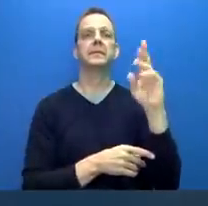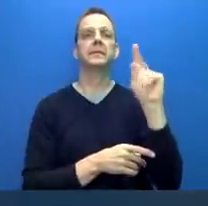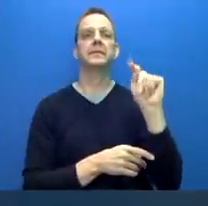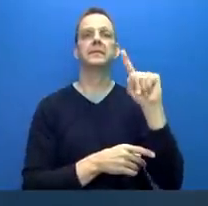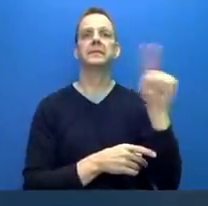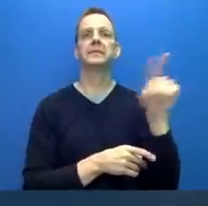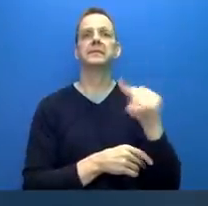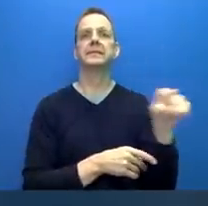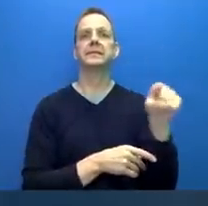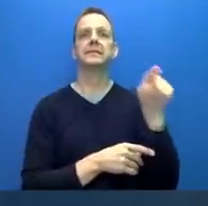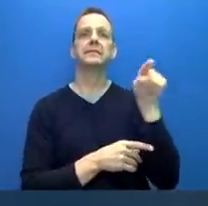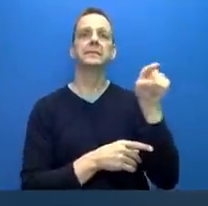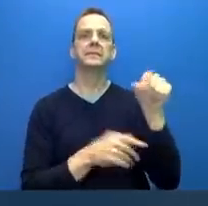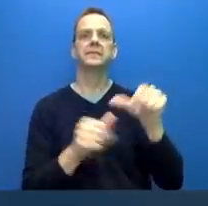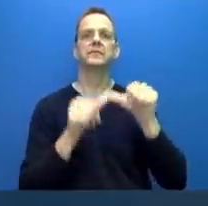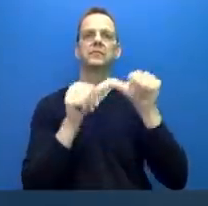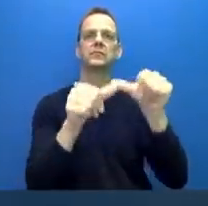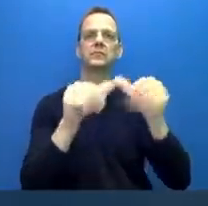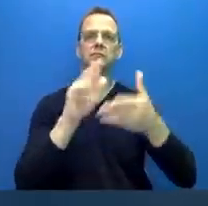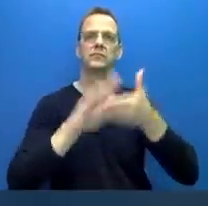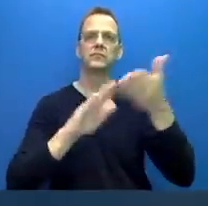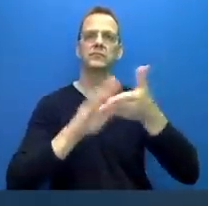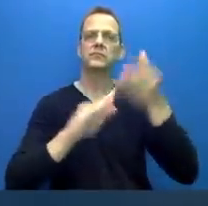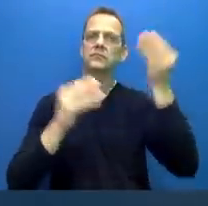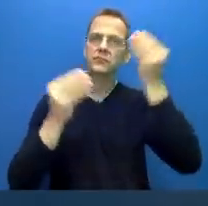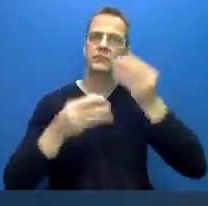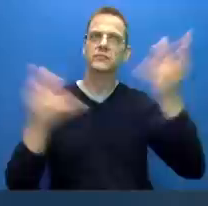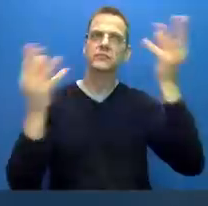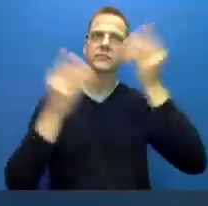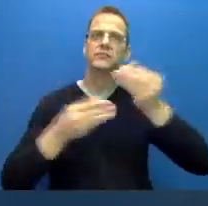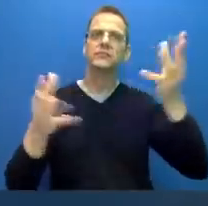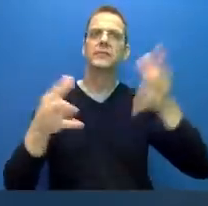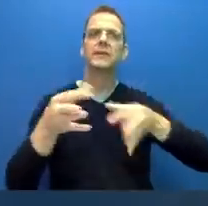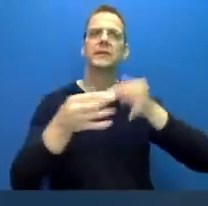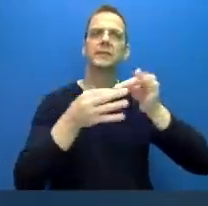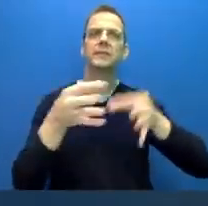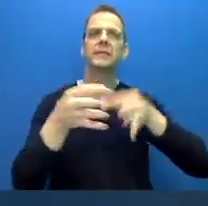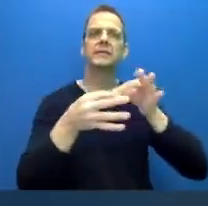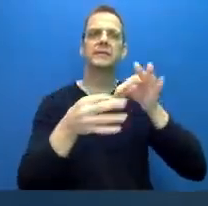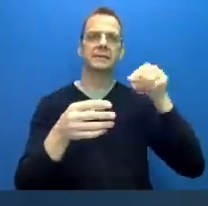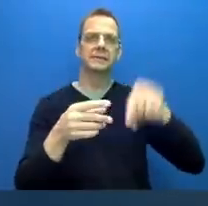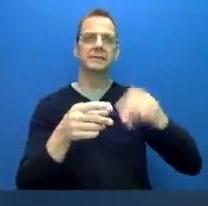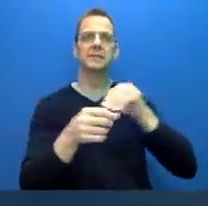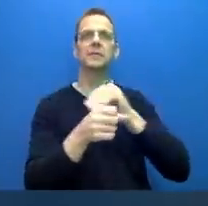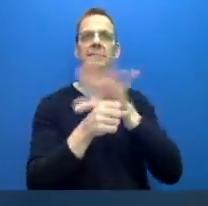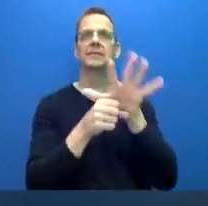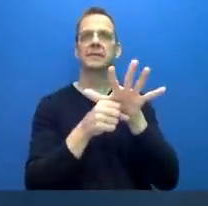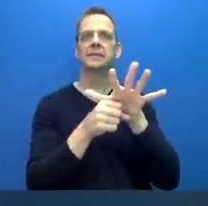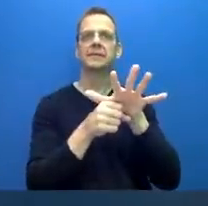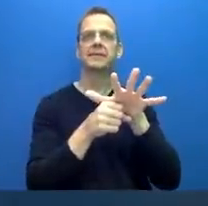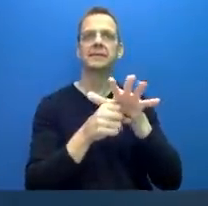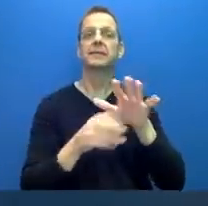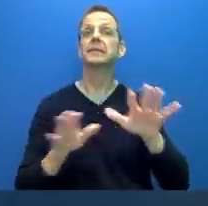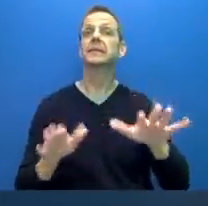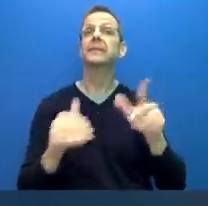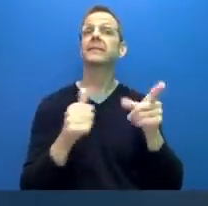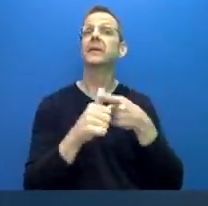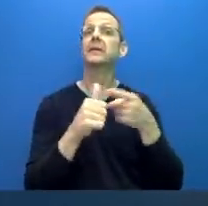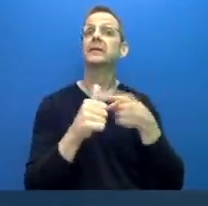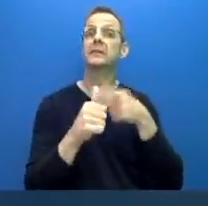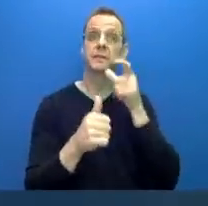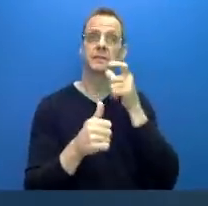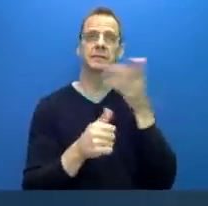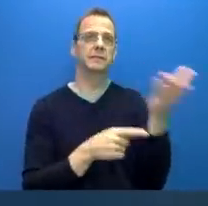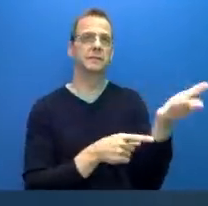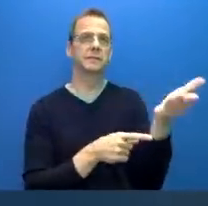Thank you all for joining us today. To begin, I would like to welcome Dr. Schwartz to update us on the current COVID-19 situation in Alberta